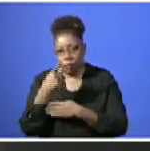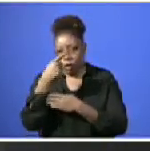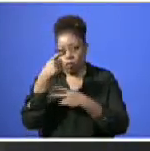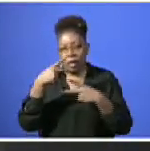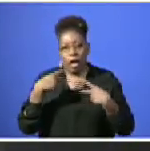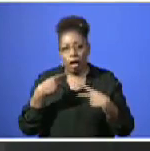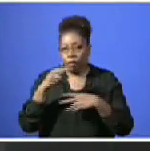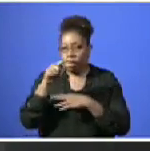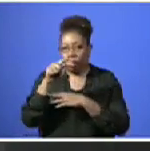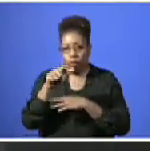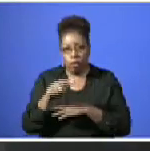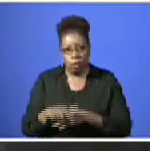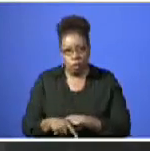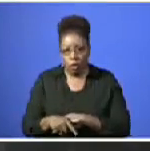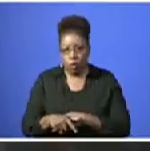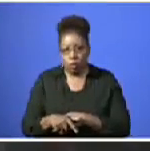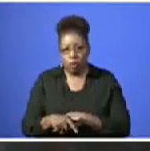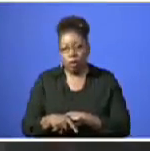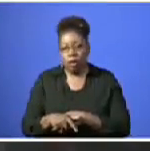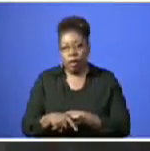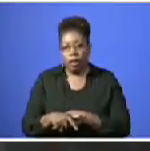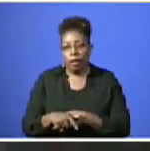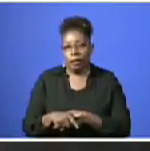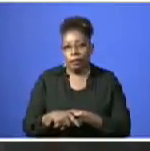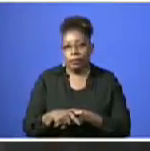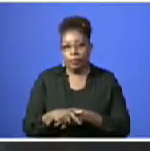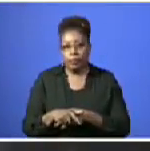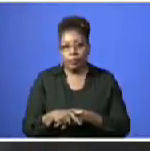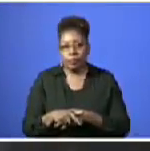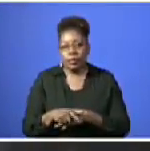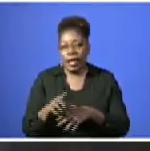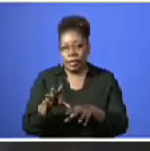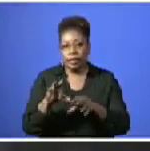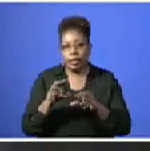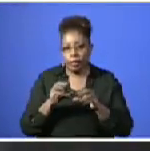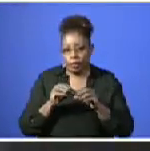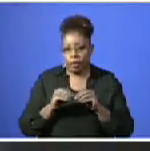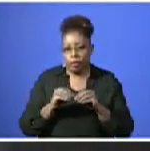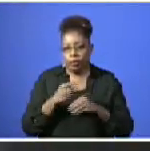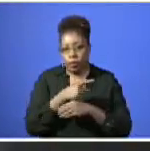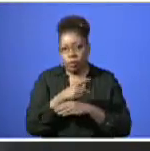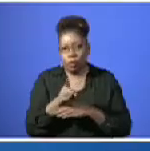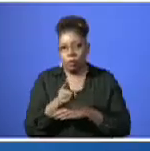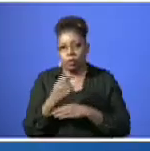tolerance to the violation of our sovereign territory.